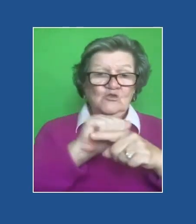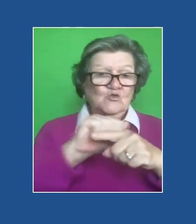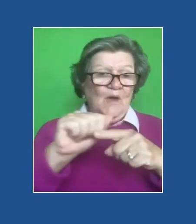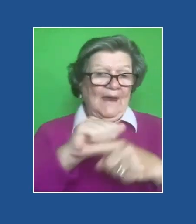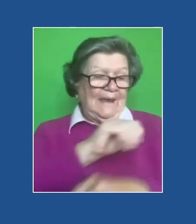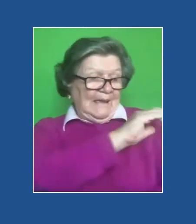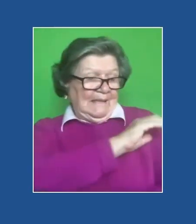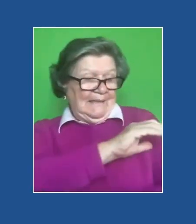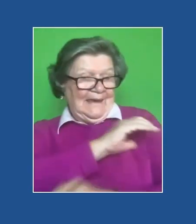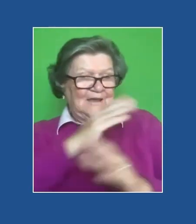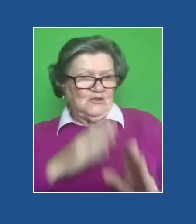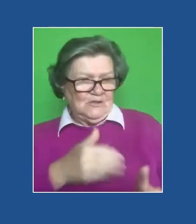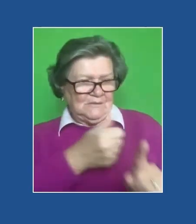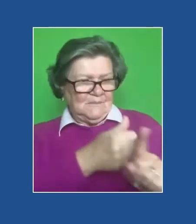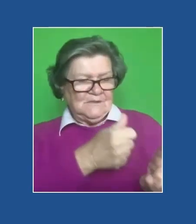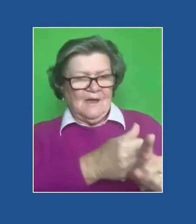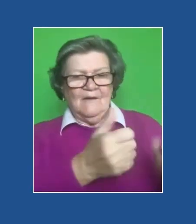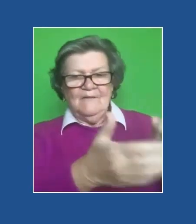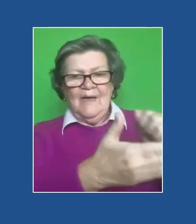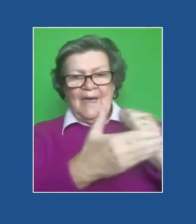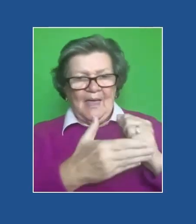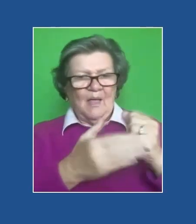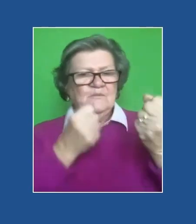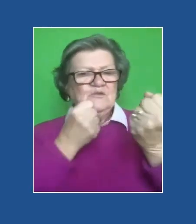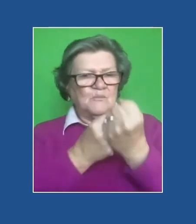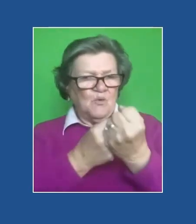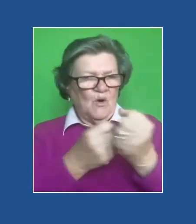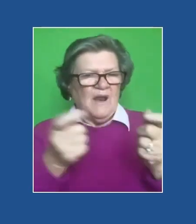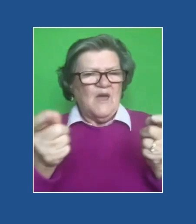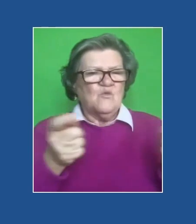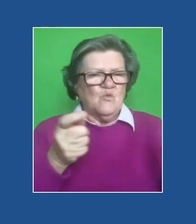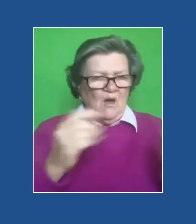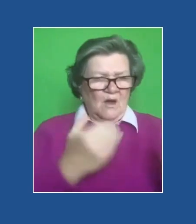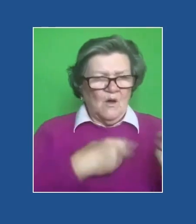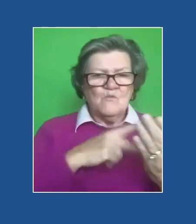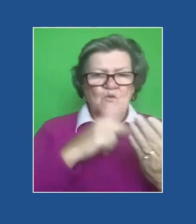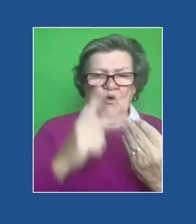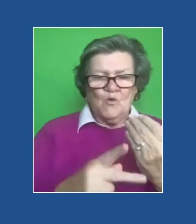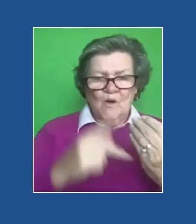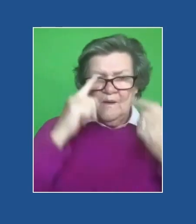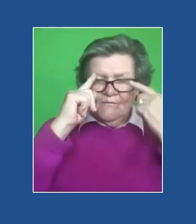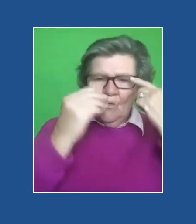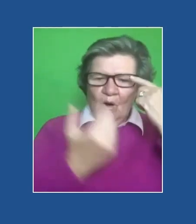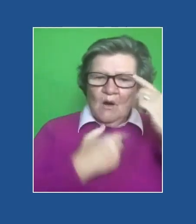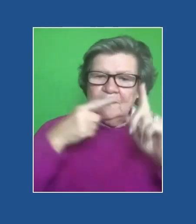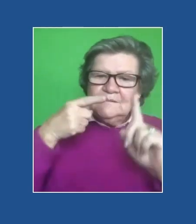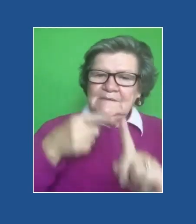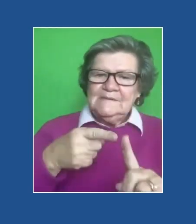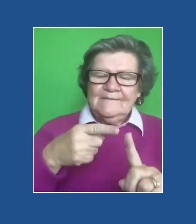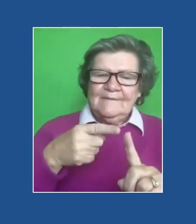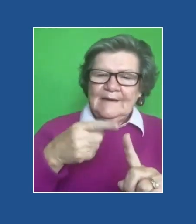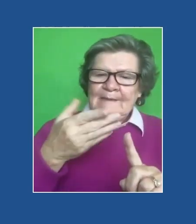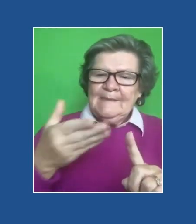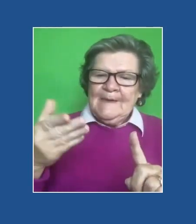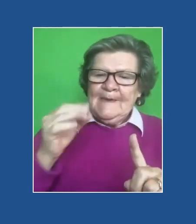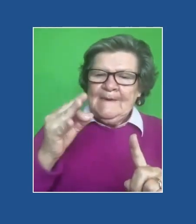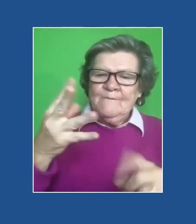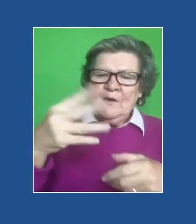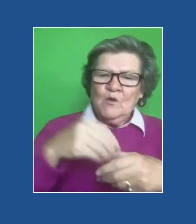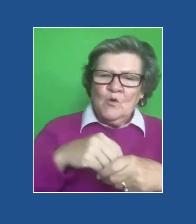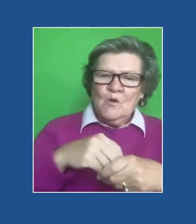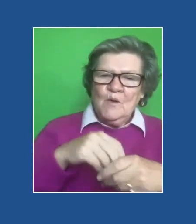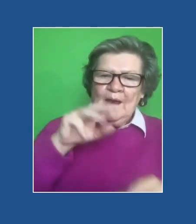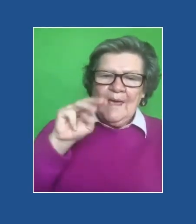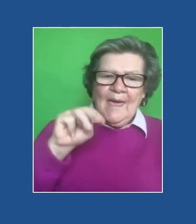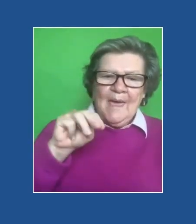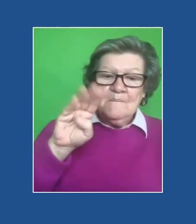who really help support and run our program. And so for our specific setting, when we're thinking about how do we incorporate NBC in